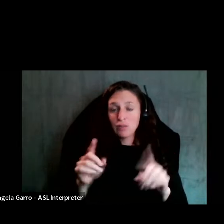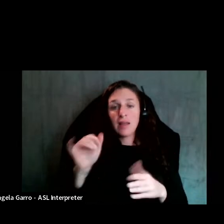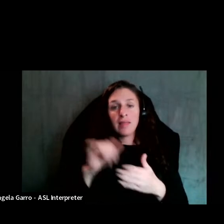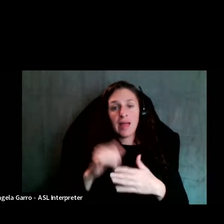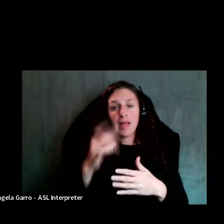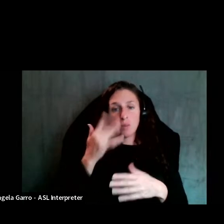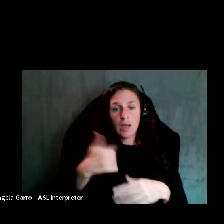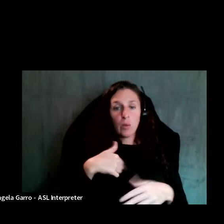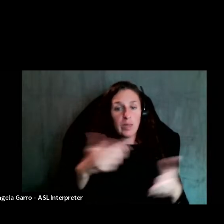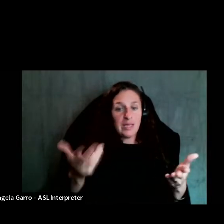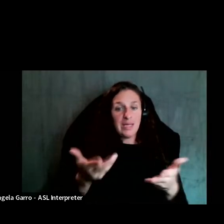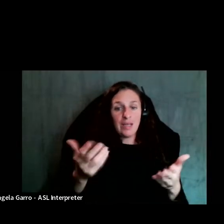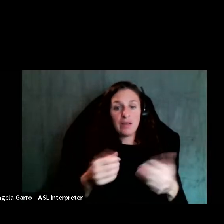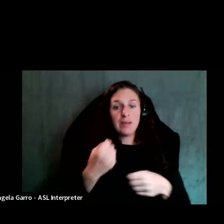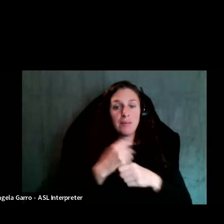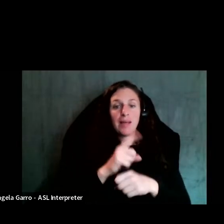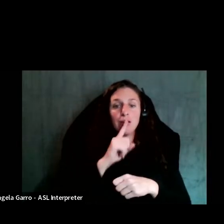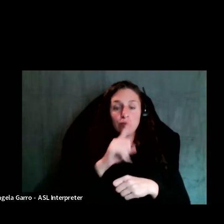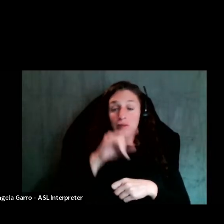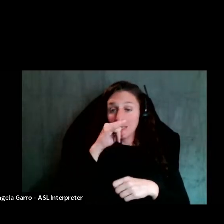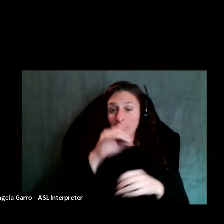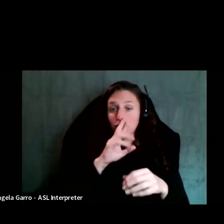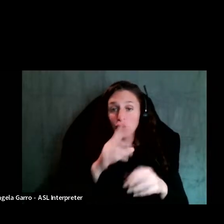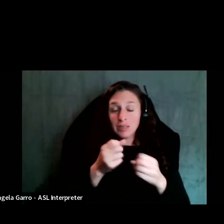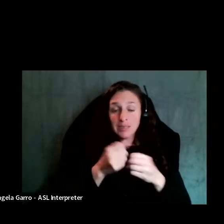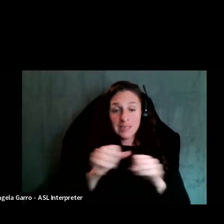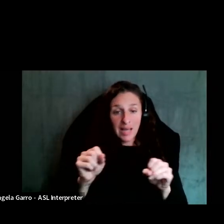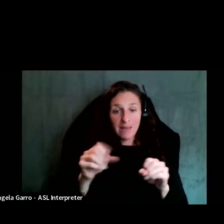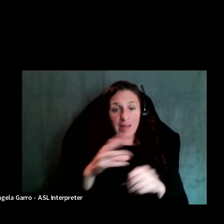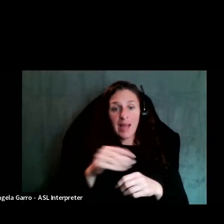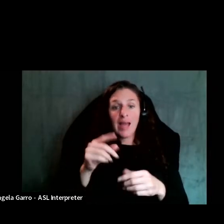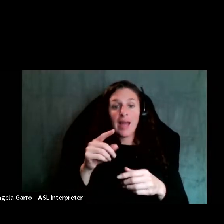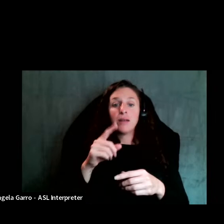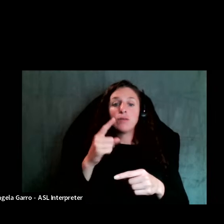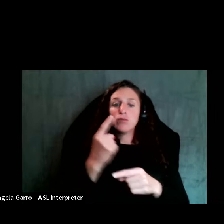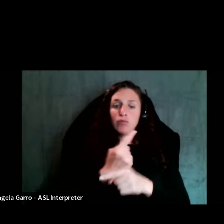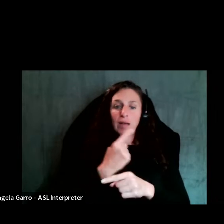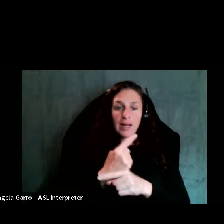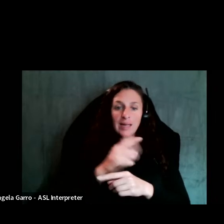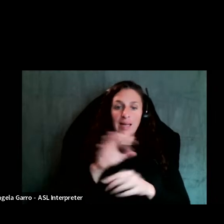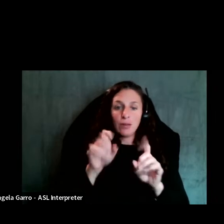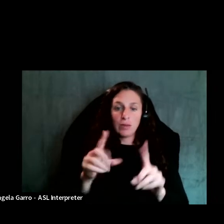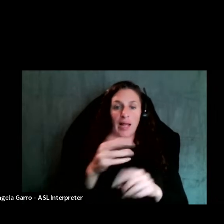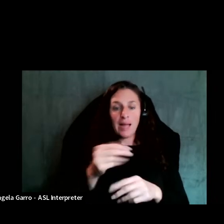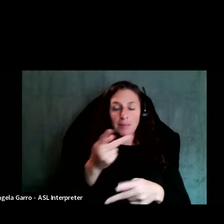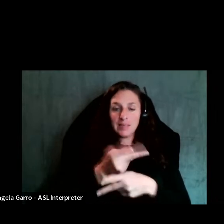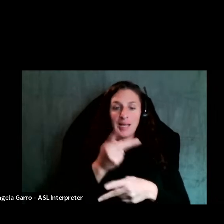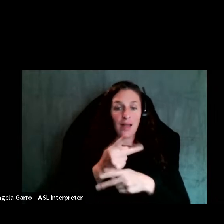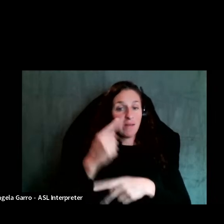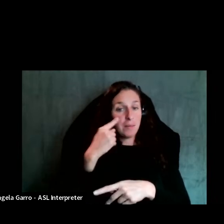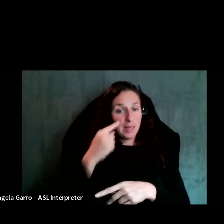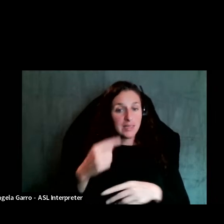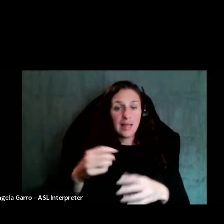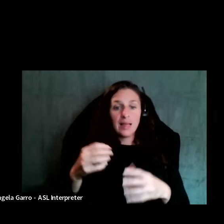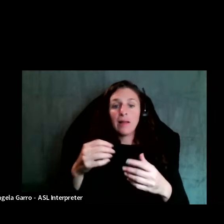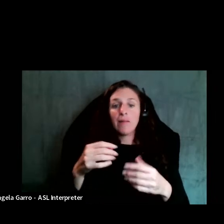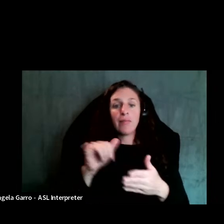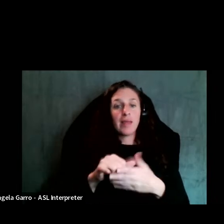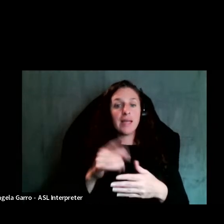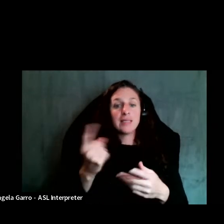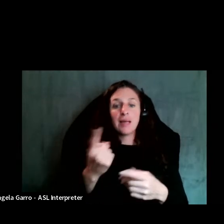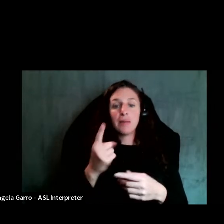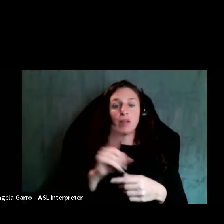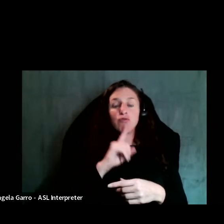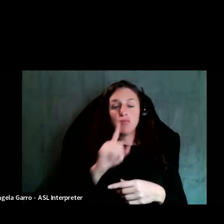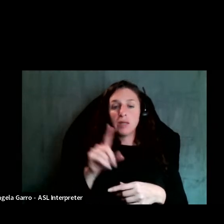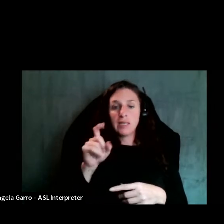here for, to make sure that the kids are safe and being correctly educated and being taken care of mentally. So this is something that really needs